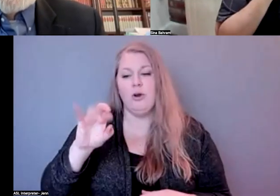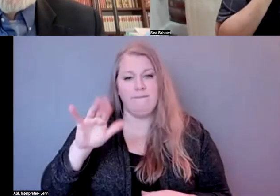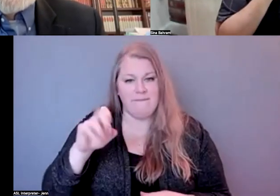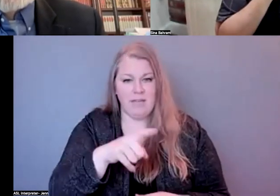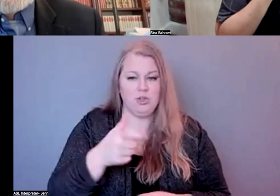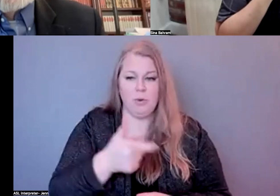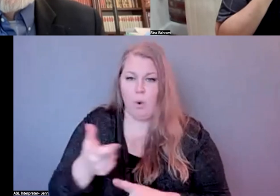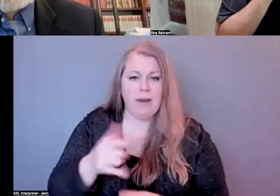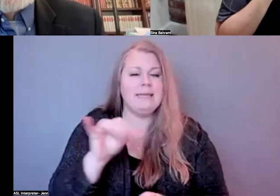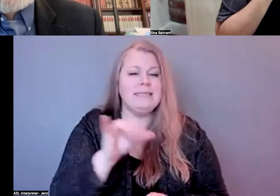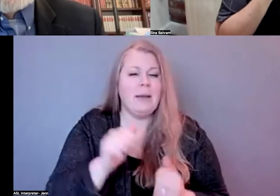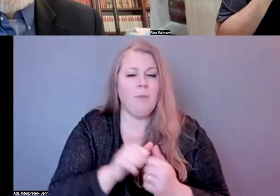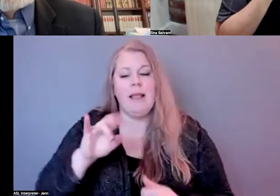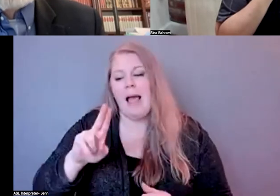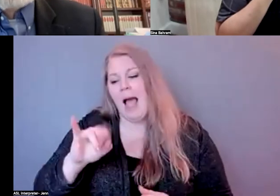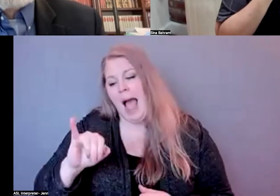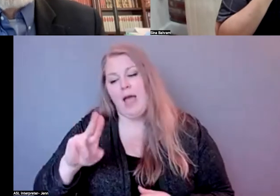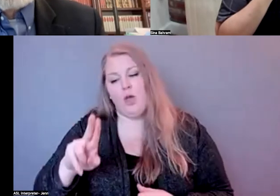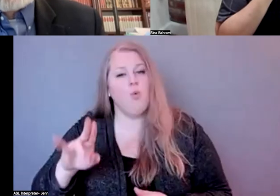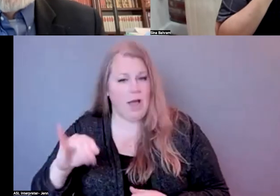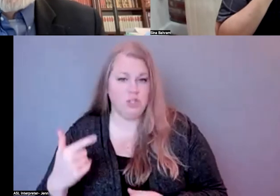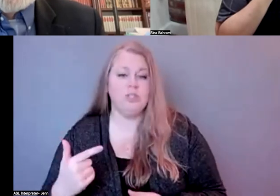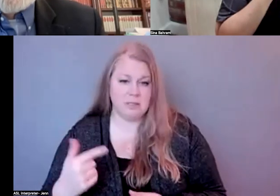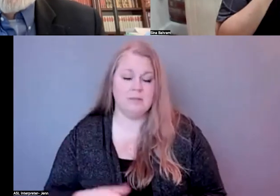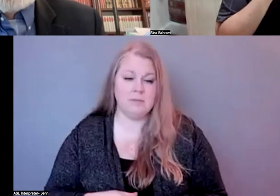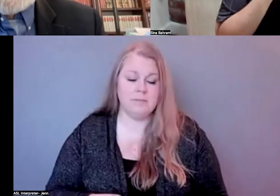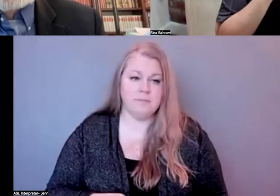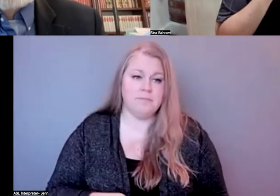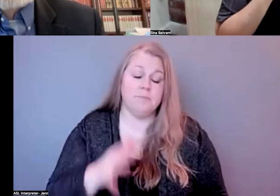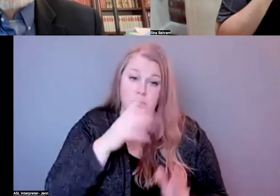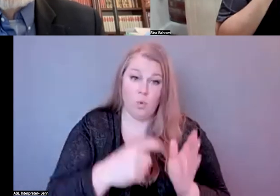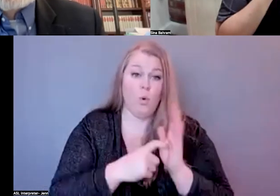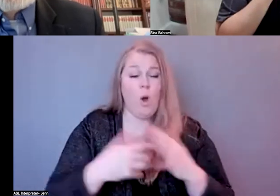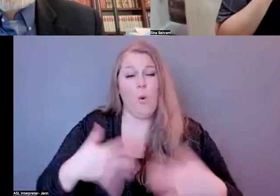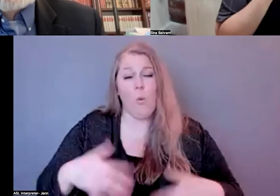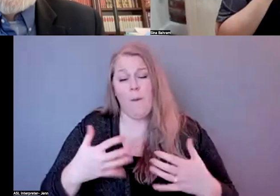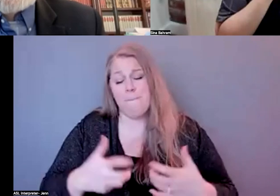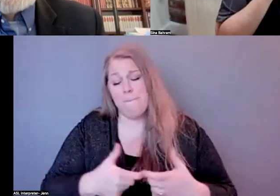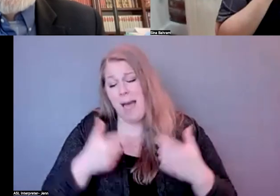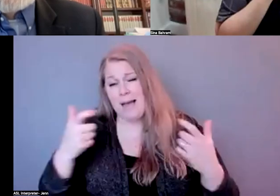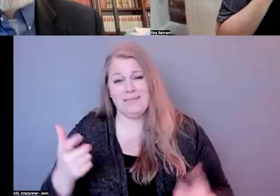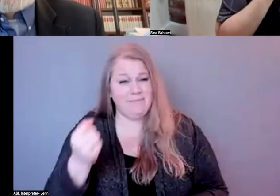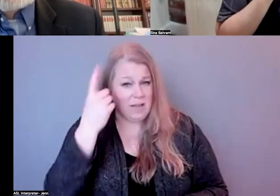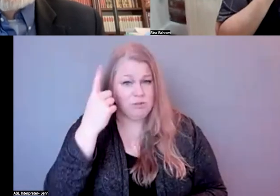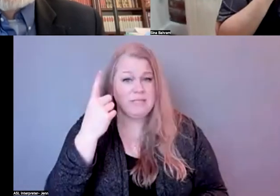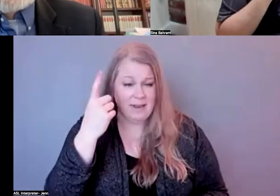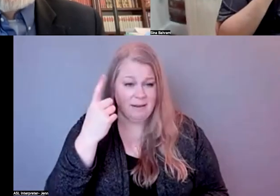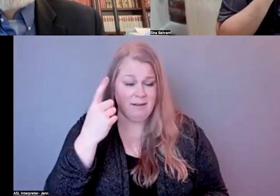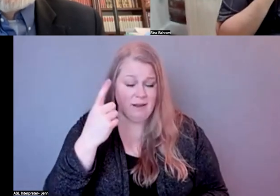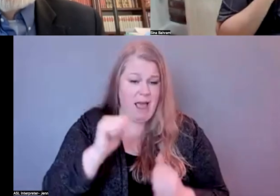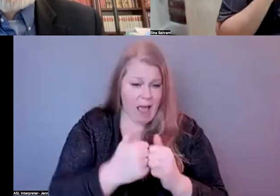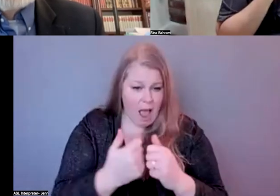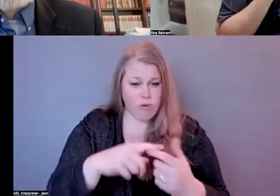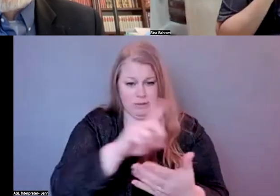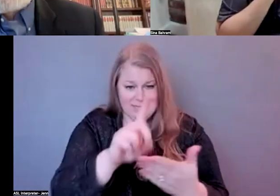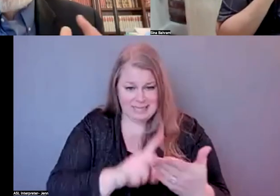Same thing with IUIGs. It's going to require a massive increase in our understanding of how to design